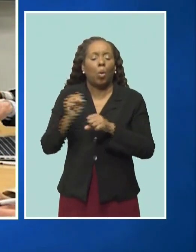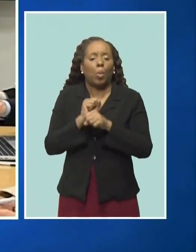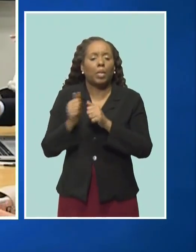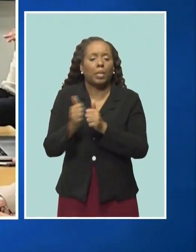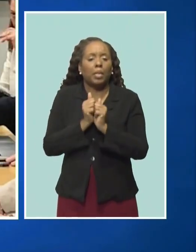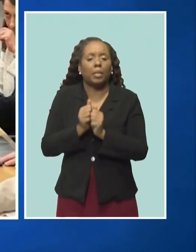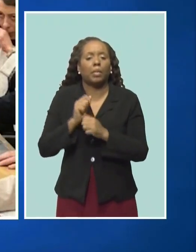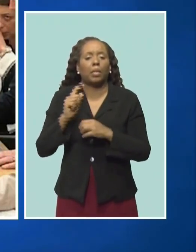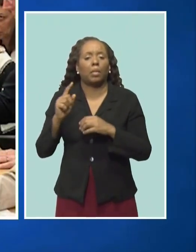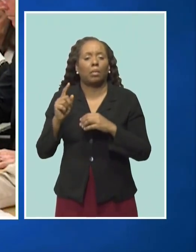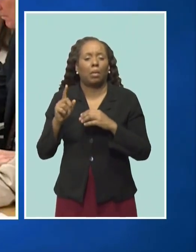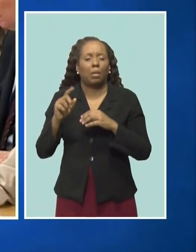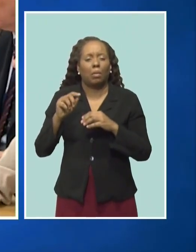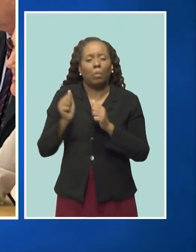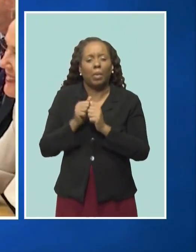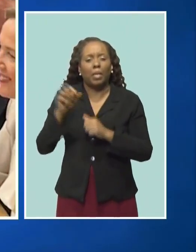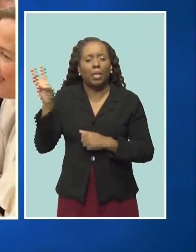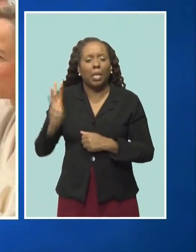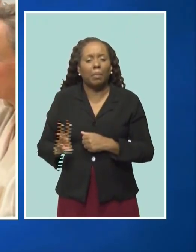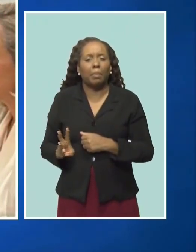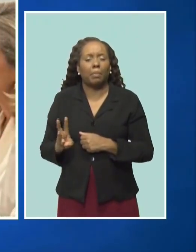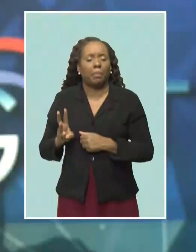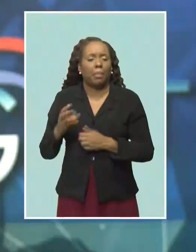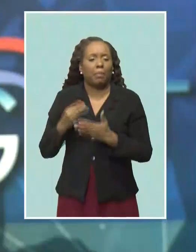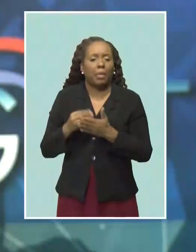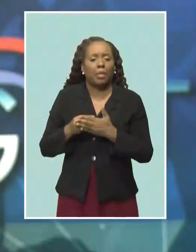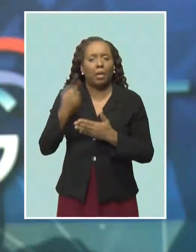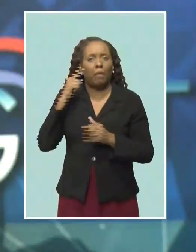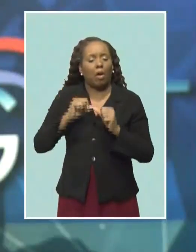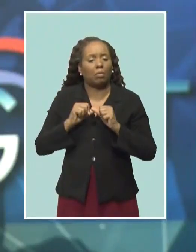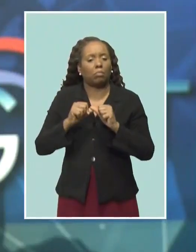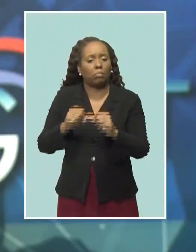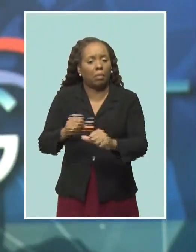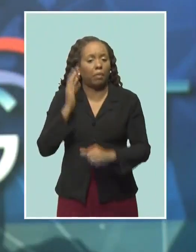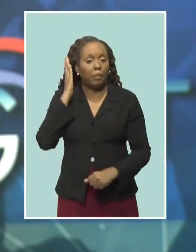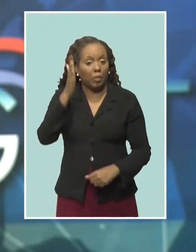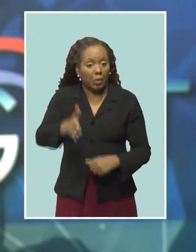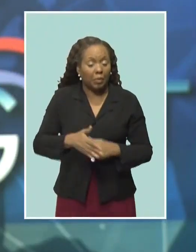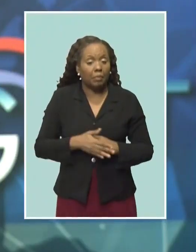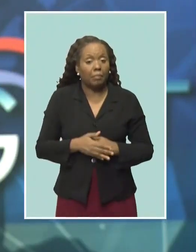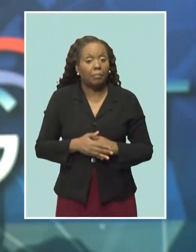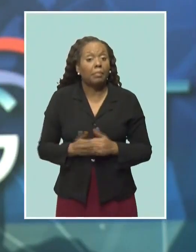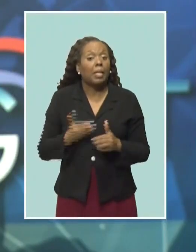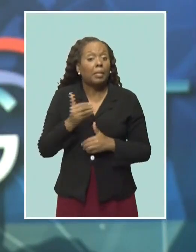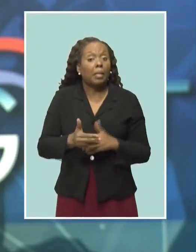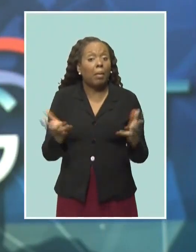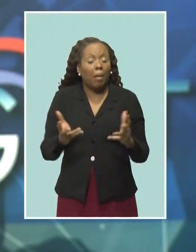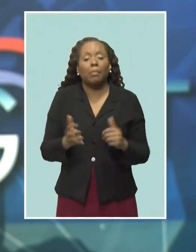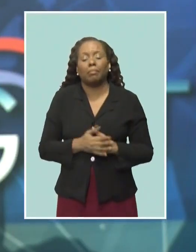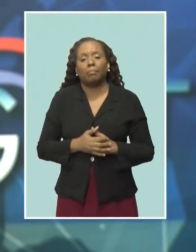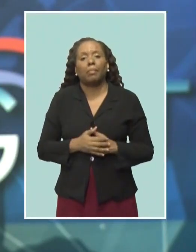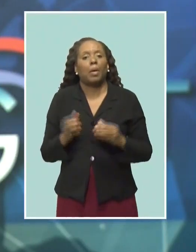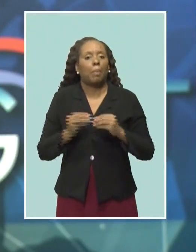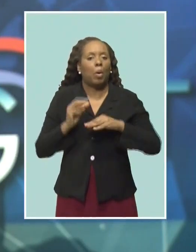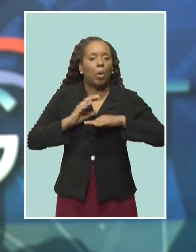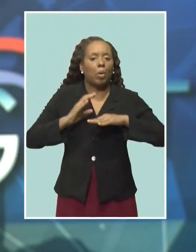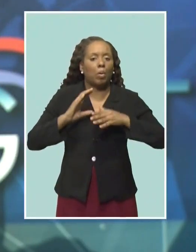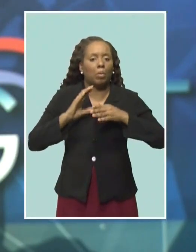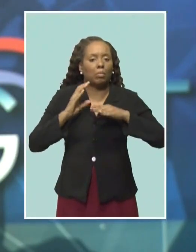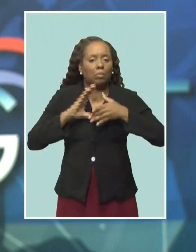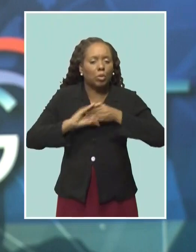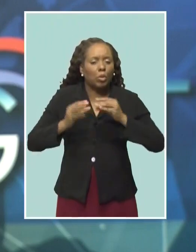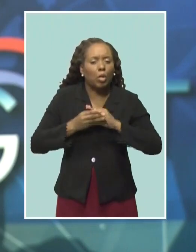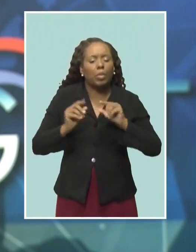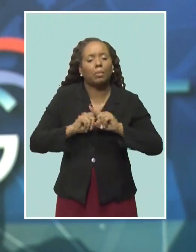climate finance for a sustainable future. Coming up, efforts to boost digital connectivity at local